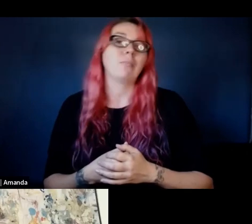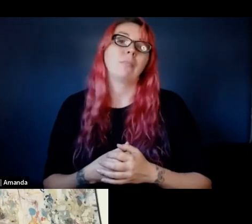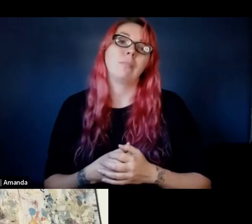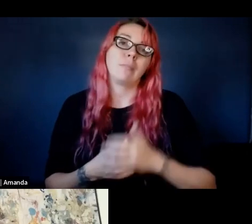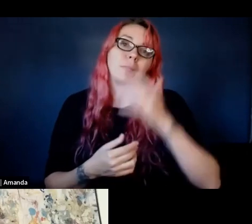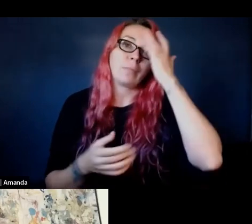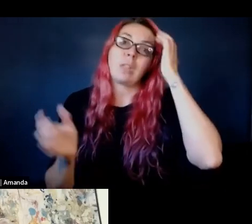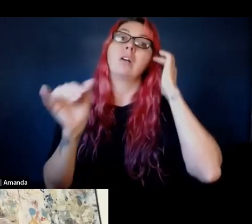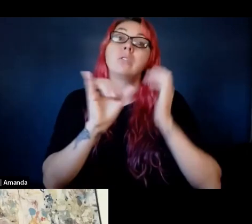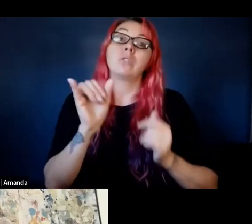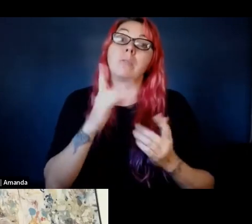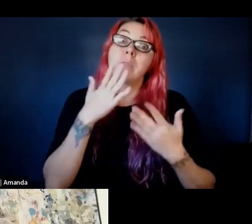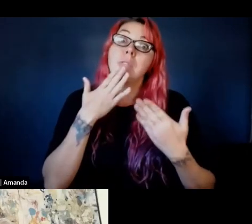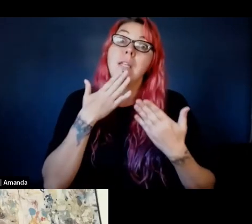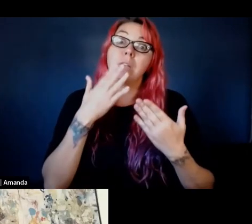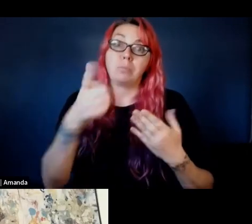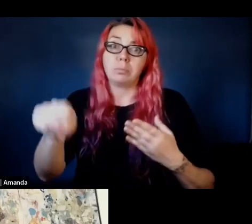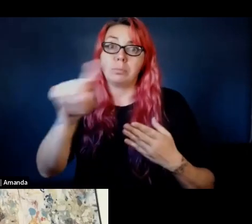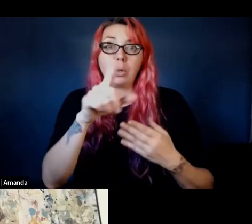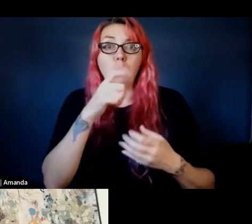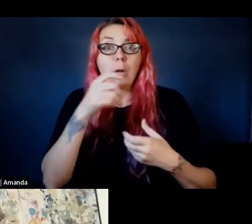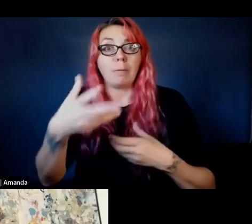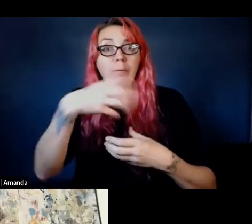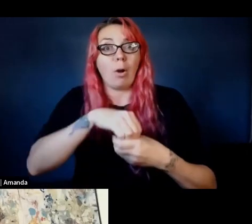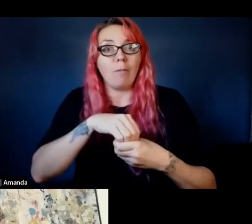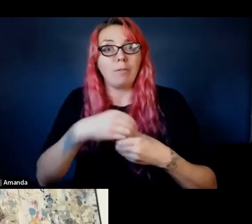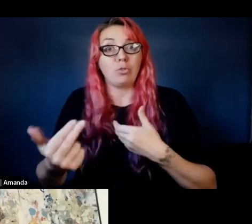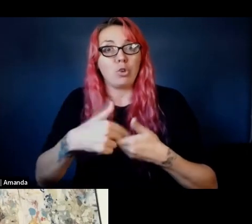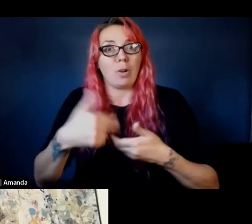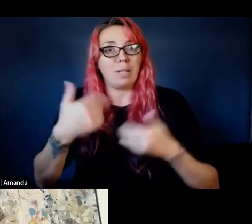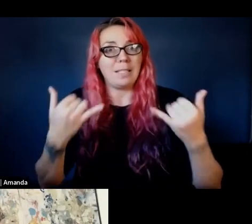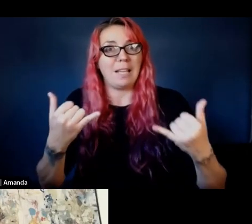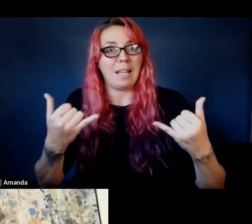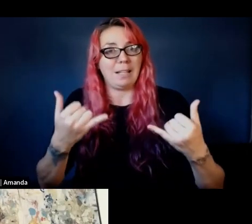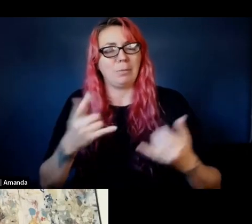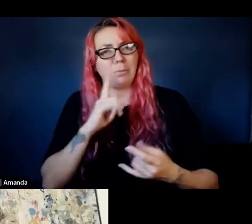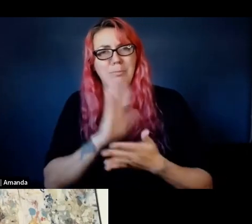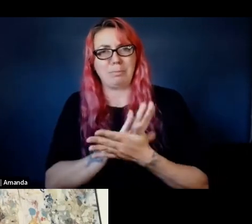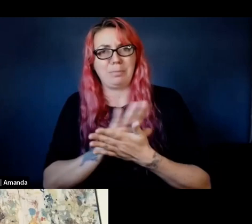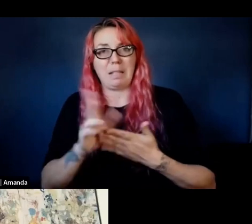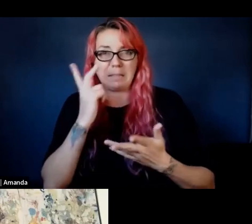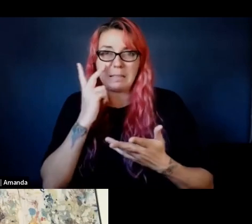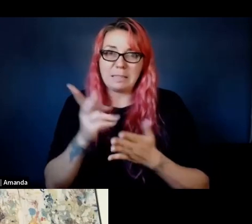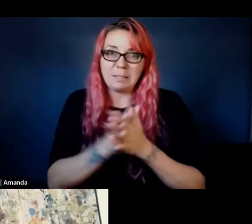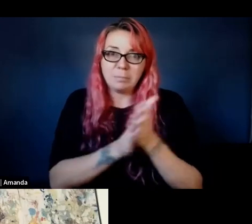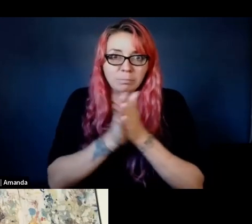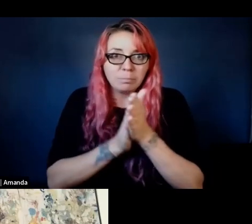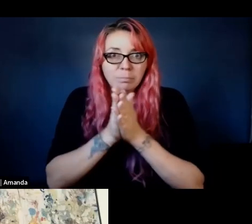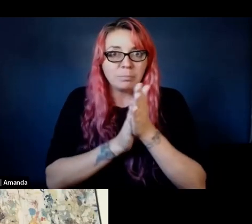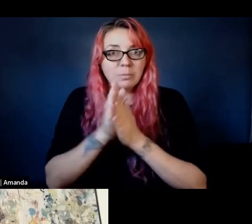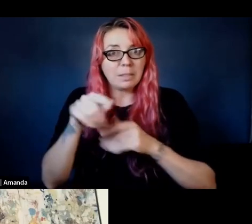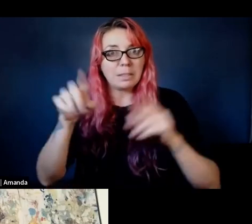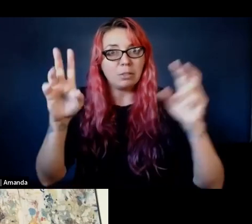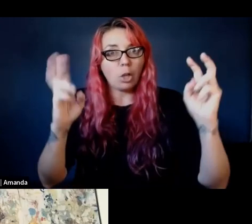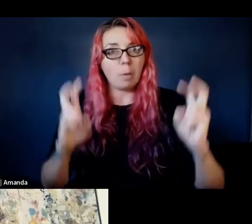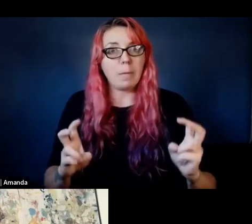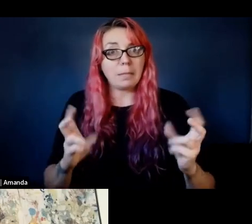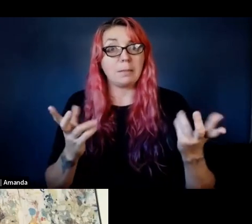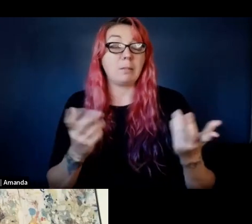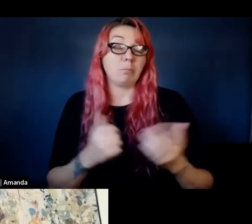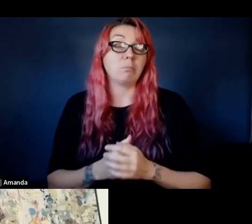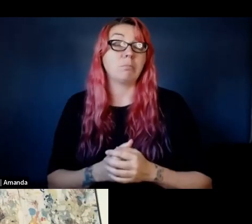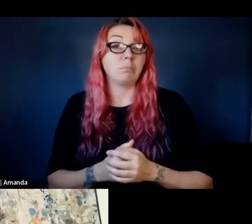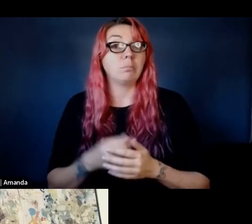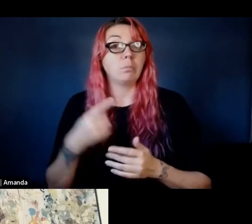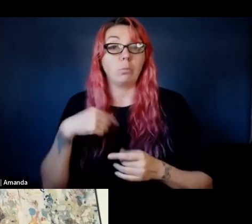who signed up for this. It's great to see so many people taking an interest in these issues. Obviously, we're continuing the work. It